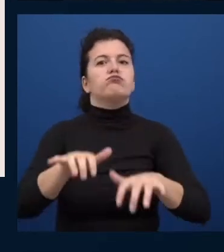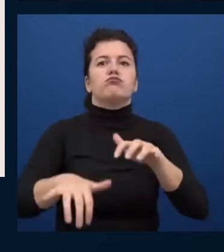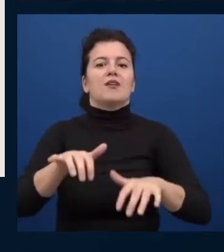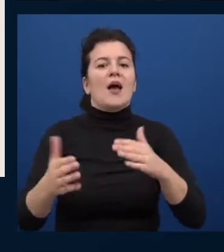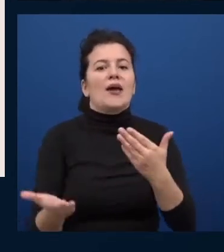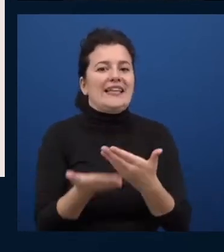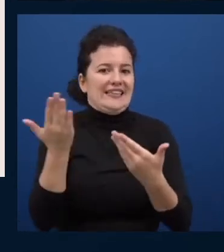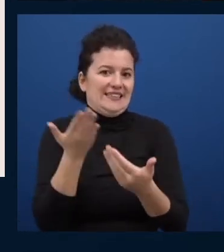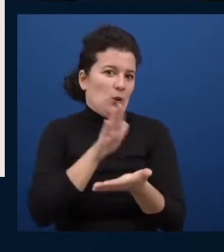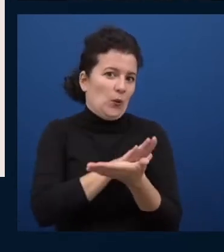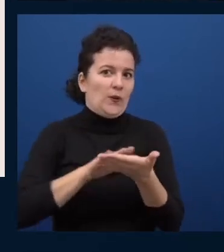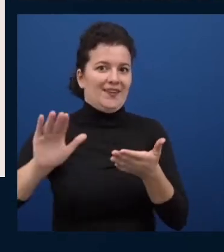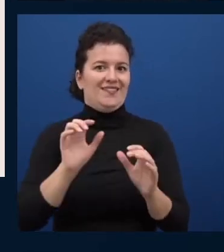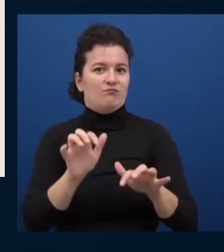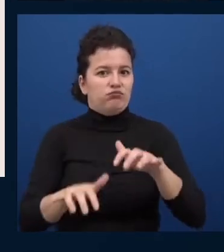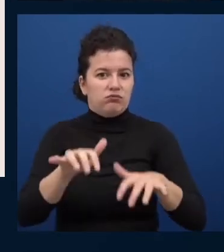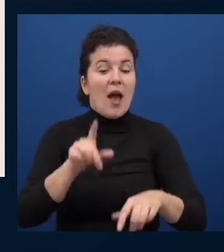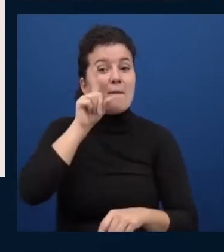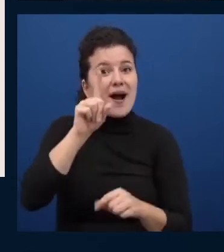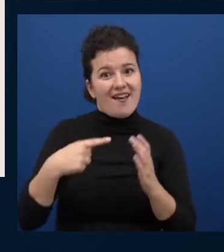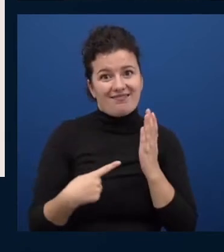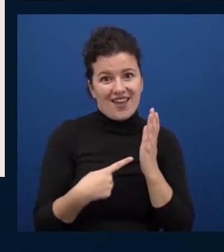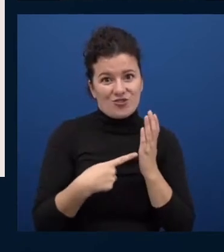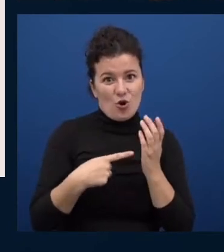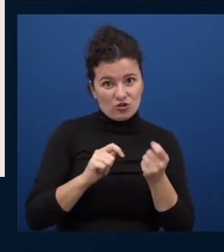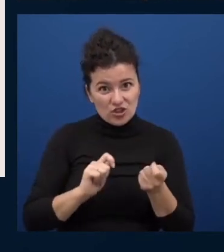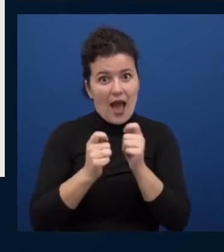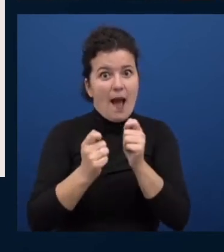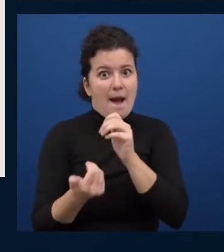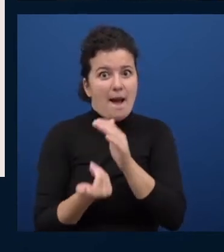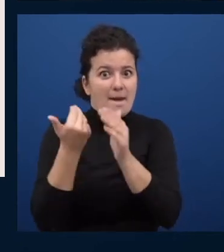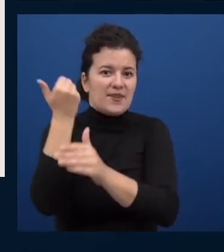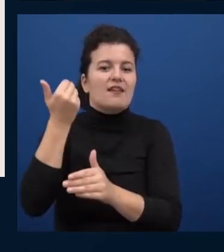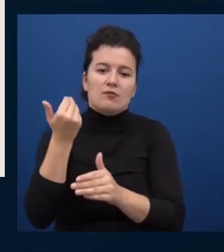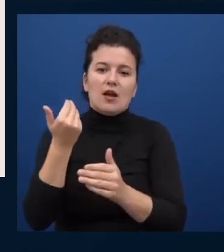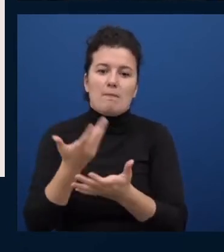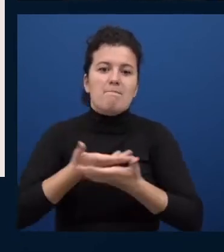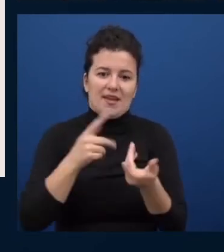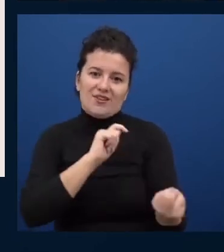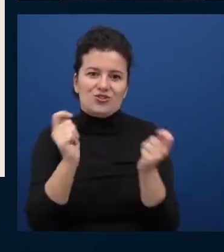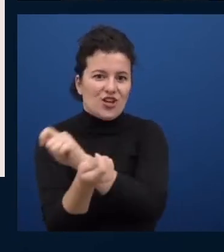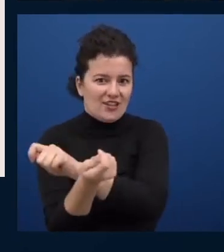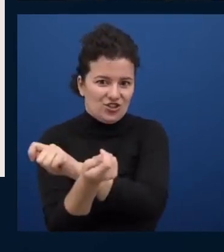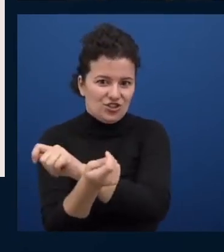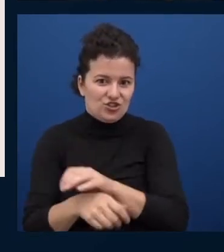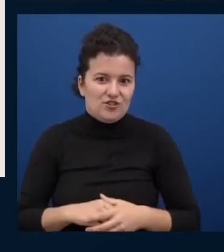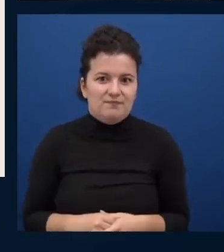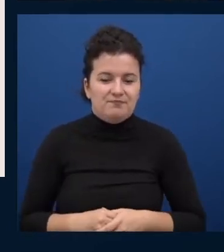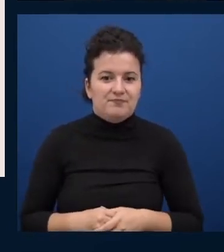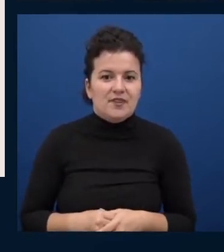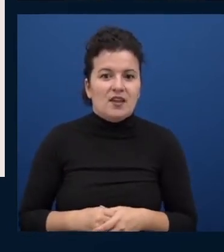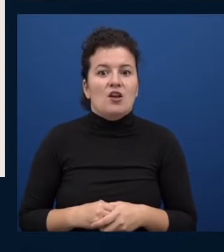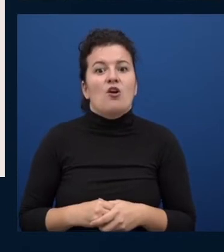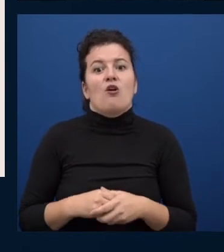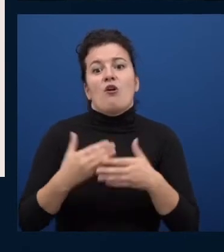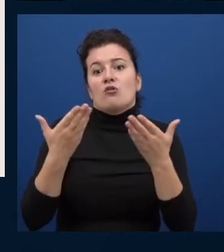a technology update and we will need to make breaking changes. So far, we haven't introduced any single change to the database, so